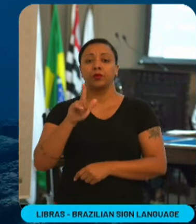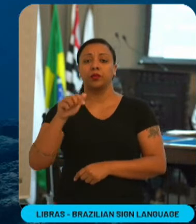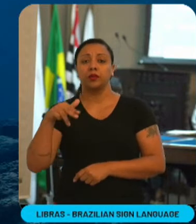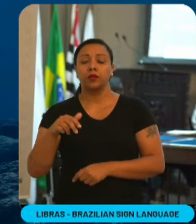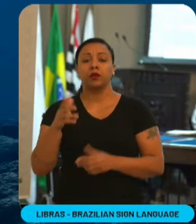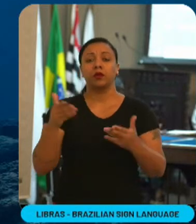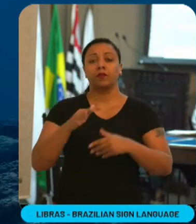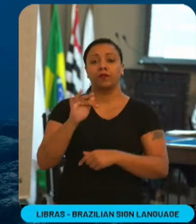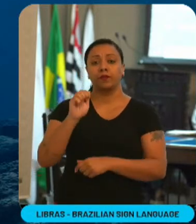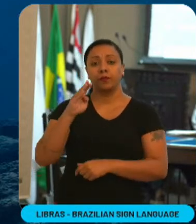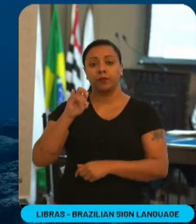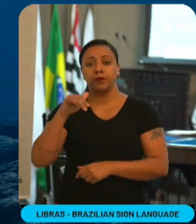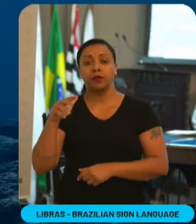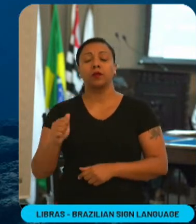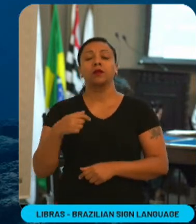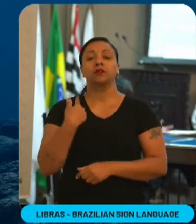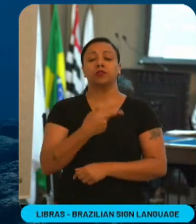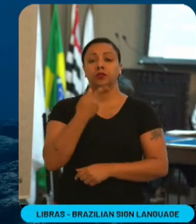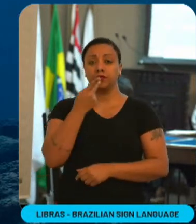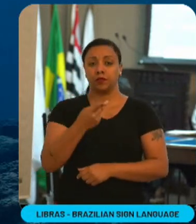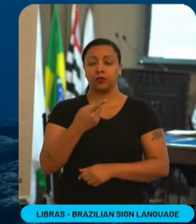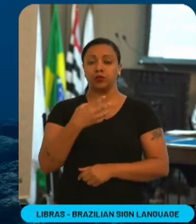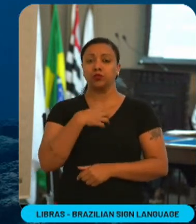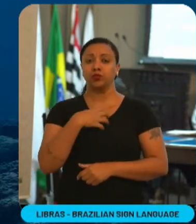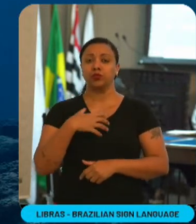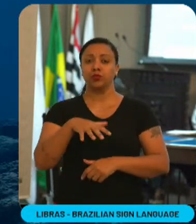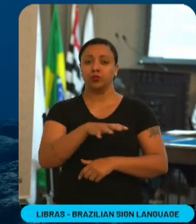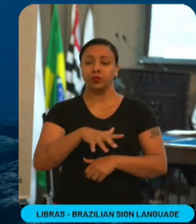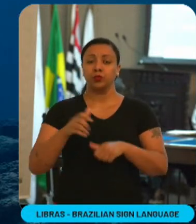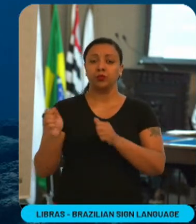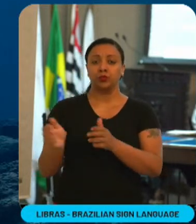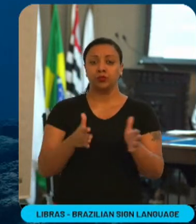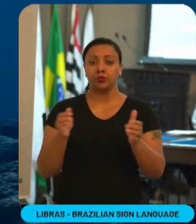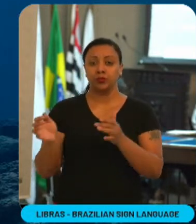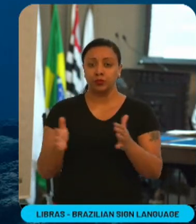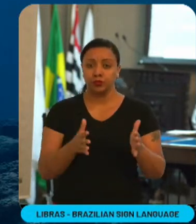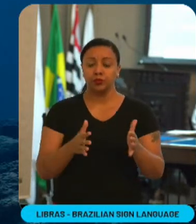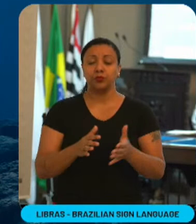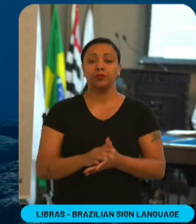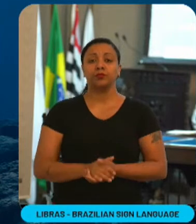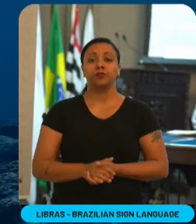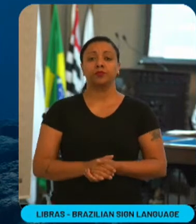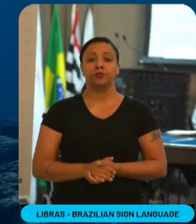Fabiana, in the productive sector,